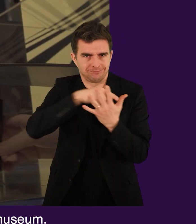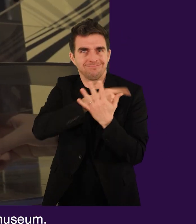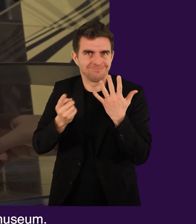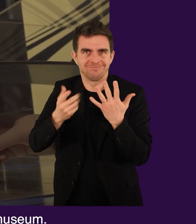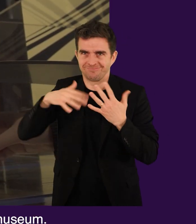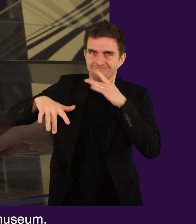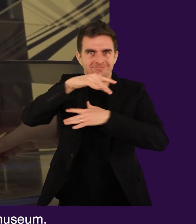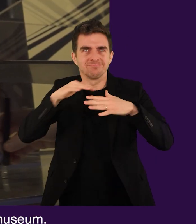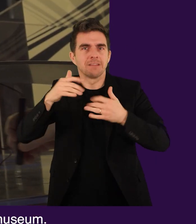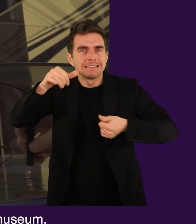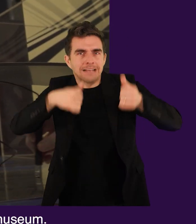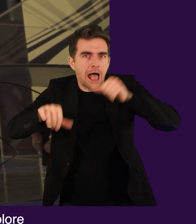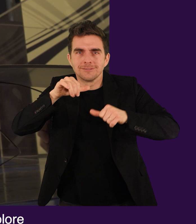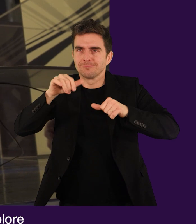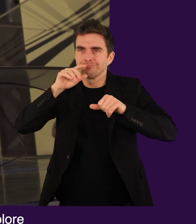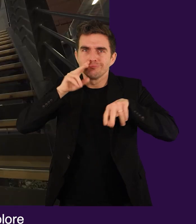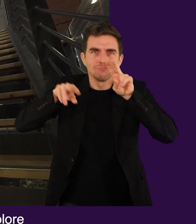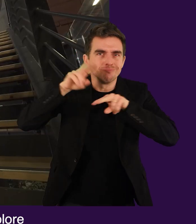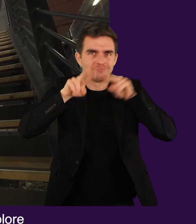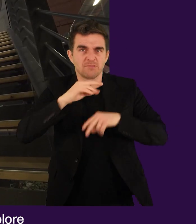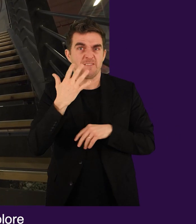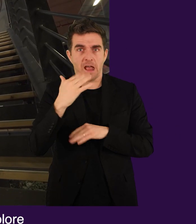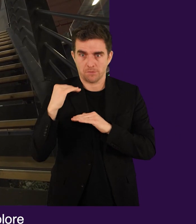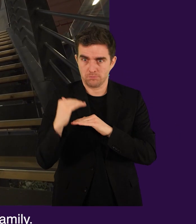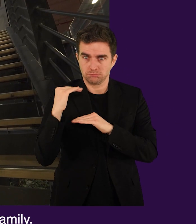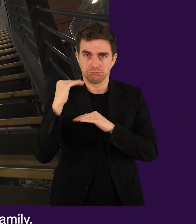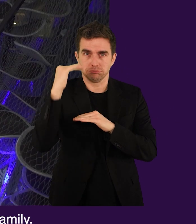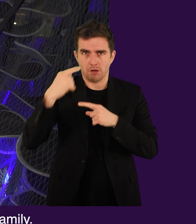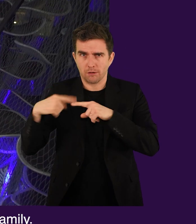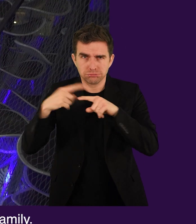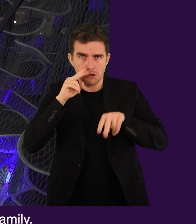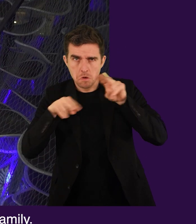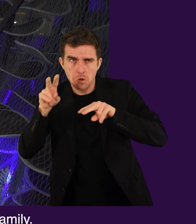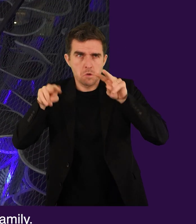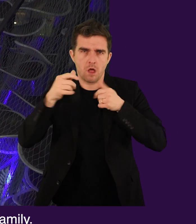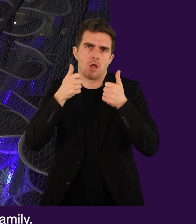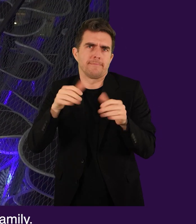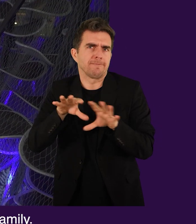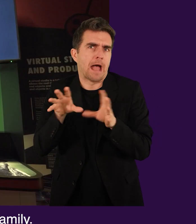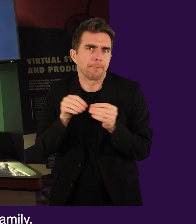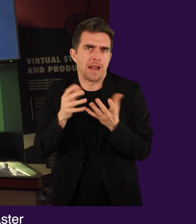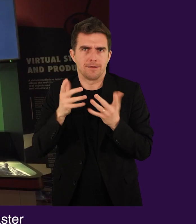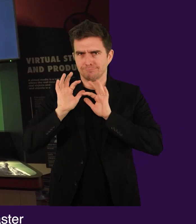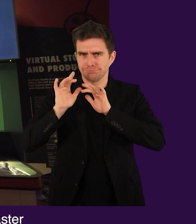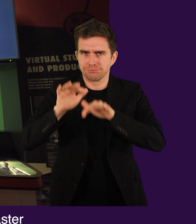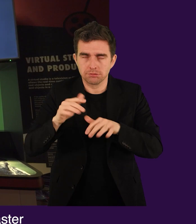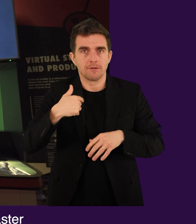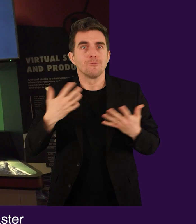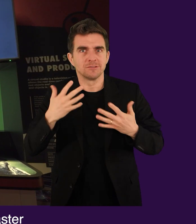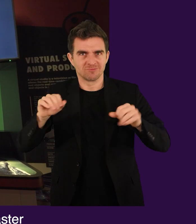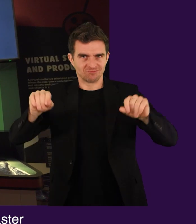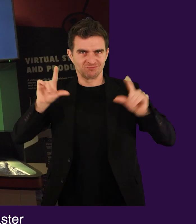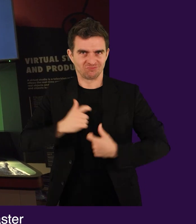is an interactive science museum. There are 5 floors to explore and it's great fun for all the family. I got